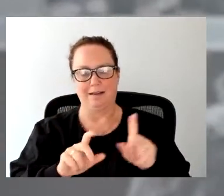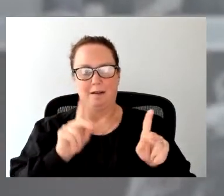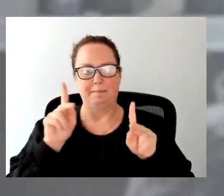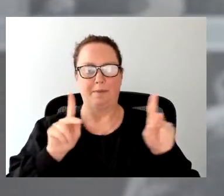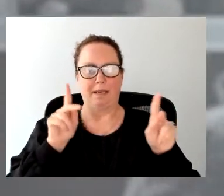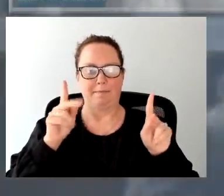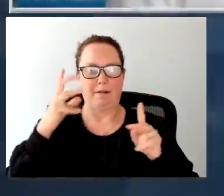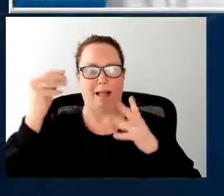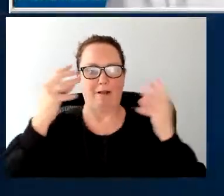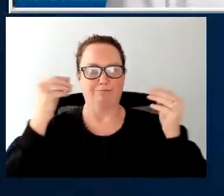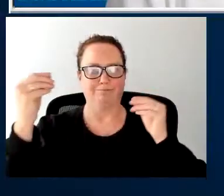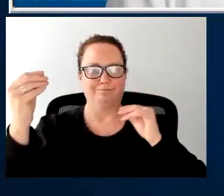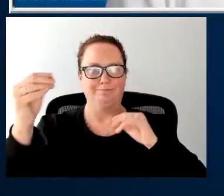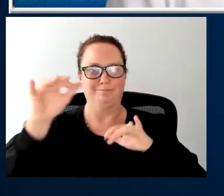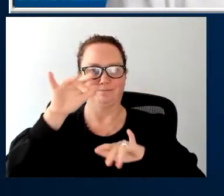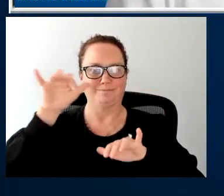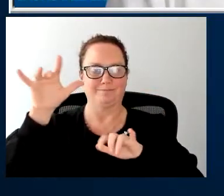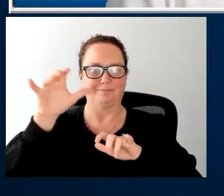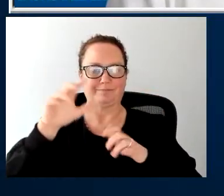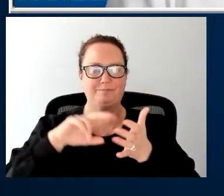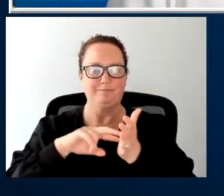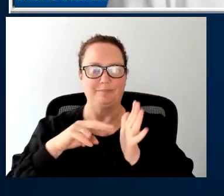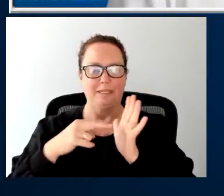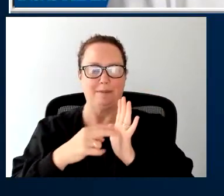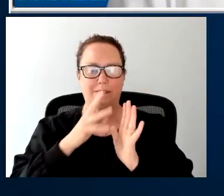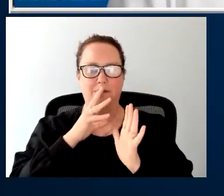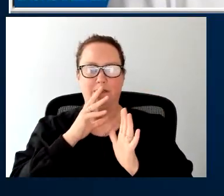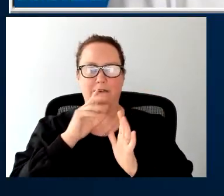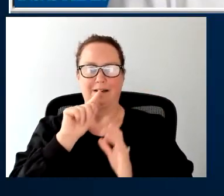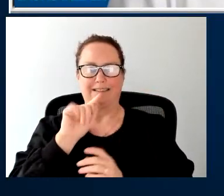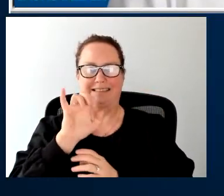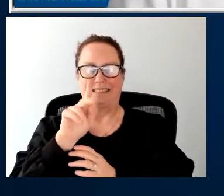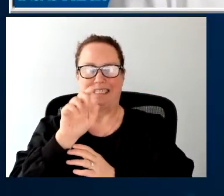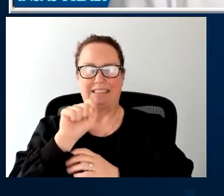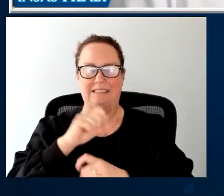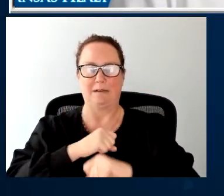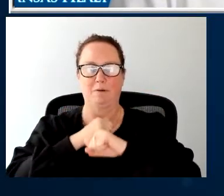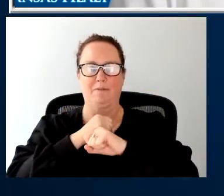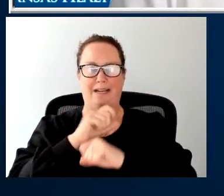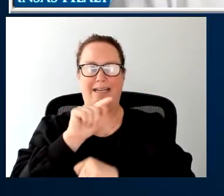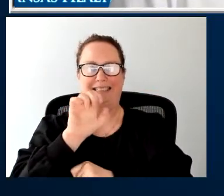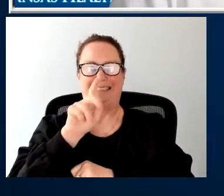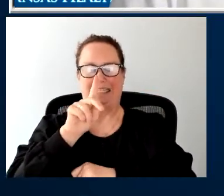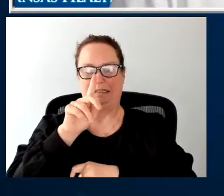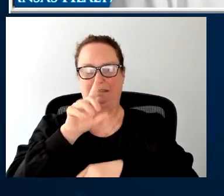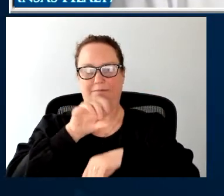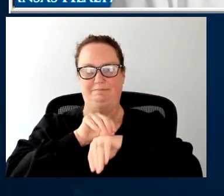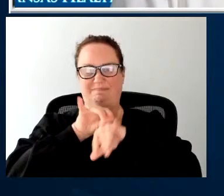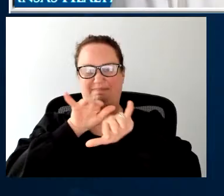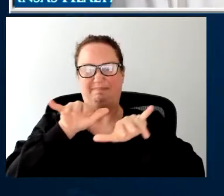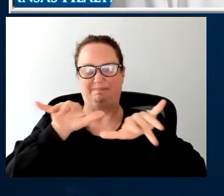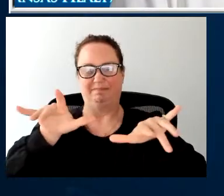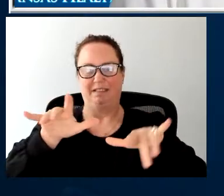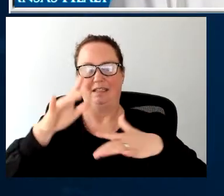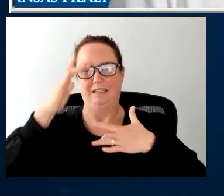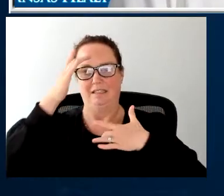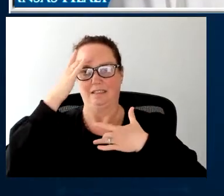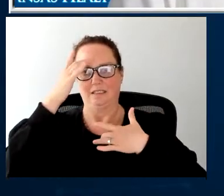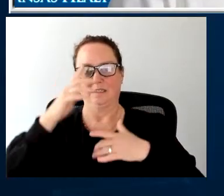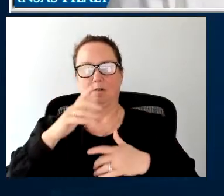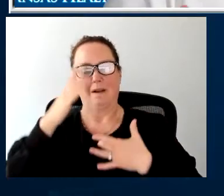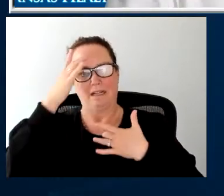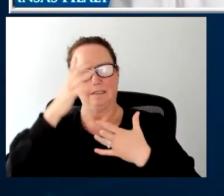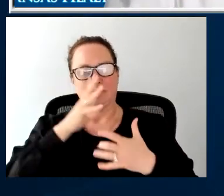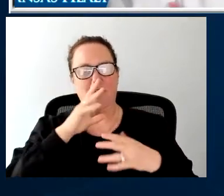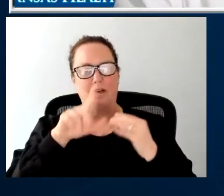out and about, and that means we need to talk ticks and preventing tick-borne illnesses. What illnesses are we talking about?